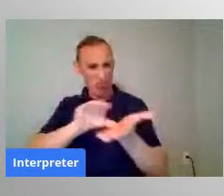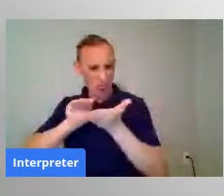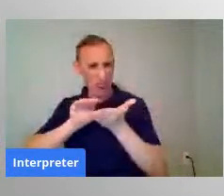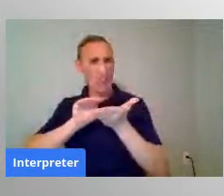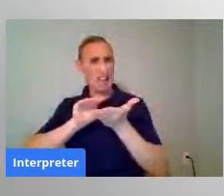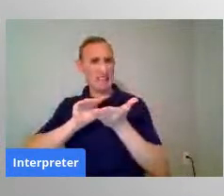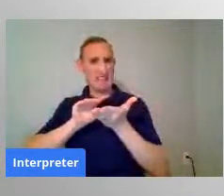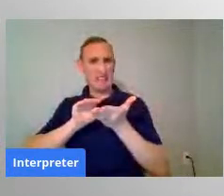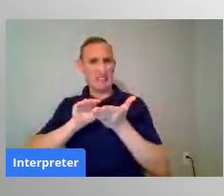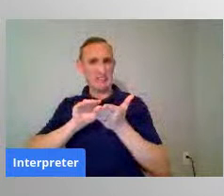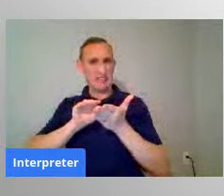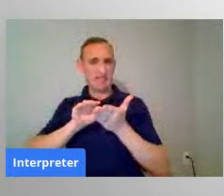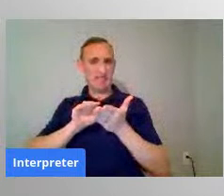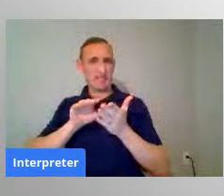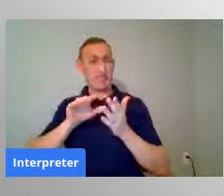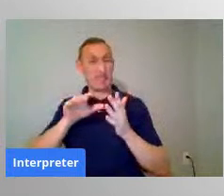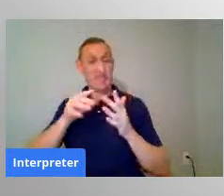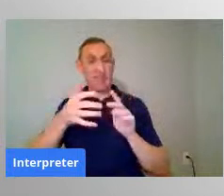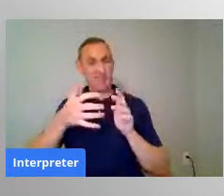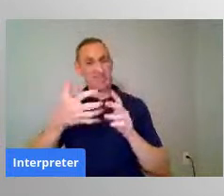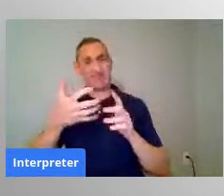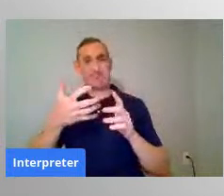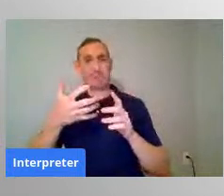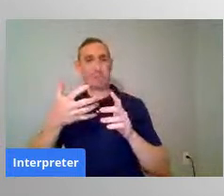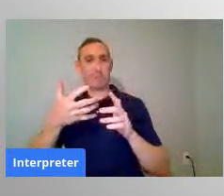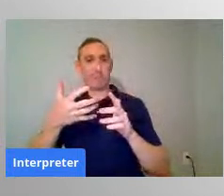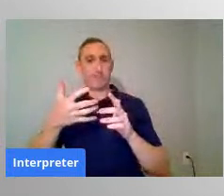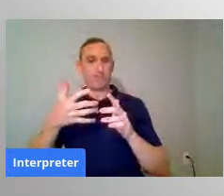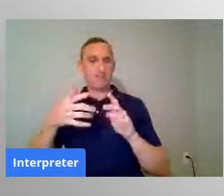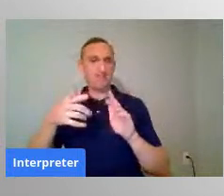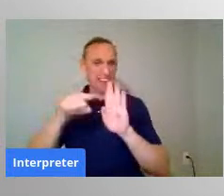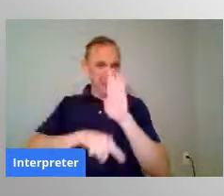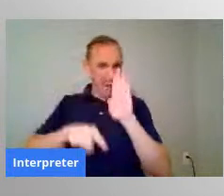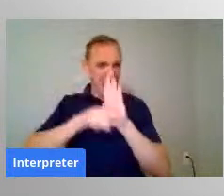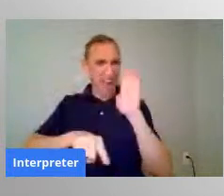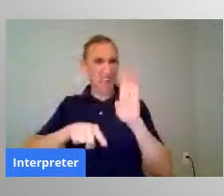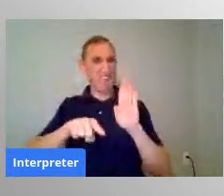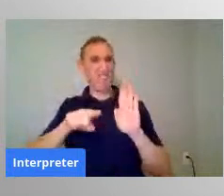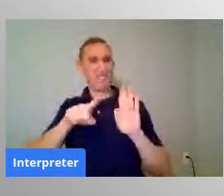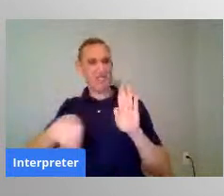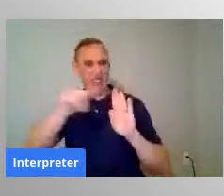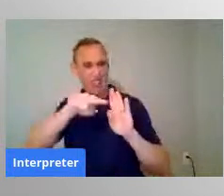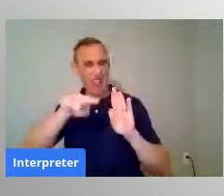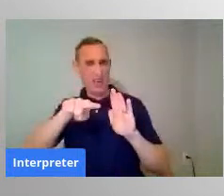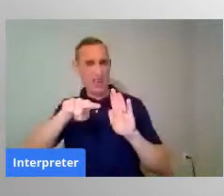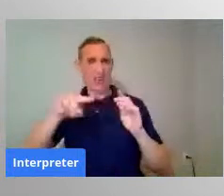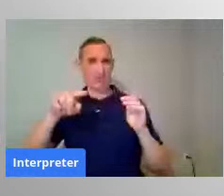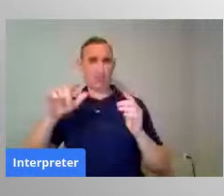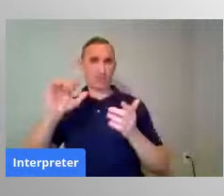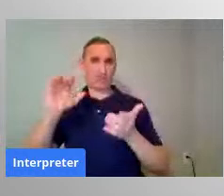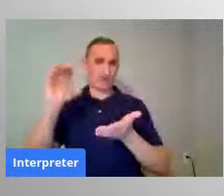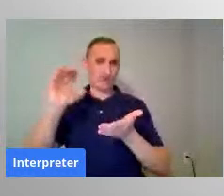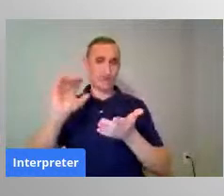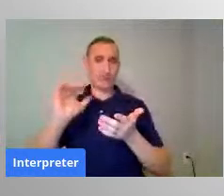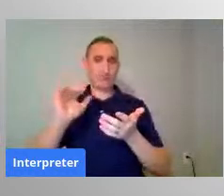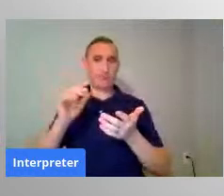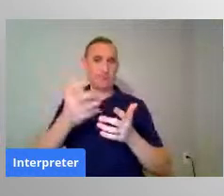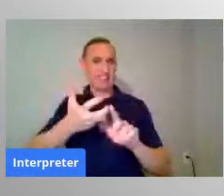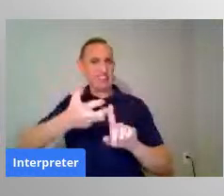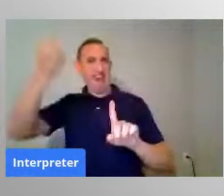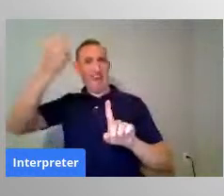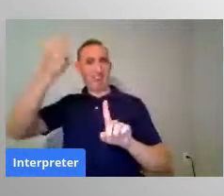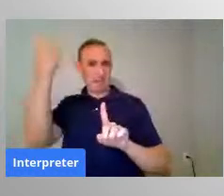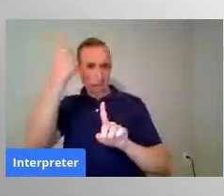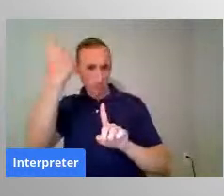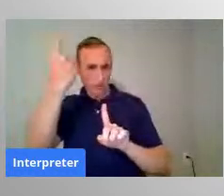able to attend college. It may be the only way they get scholarships for college. So as in any decision I've tried to make, I don't want to do that in a